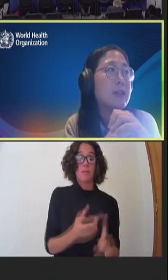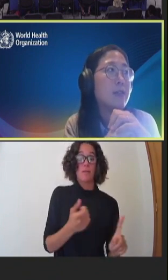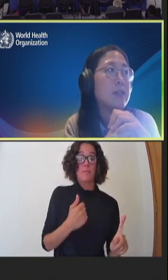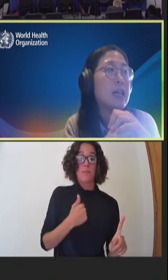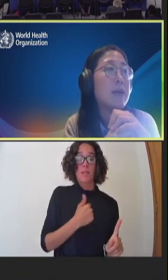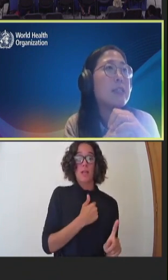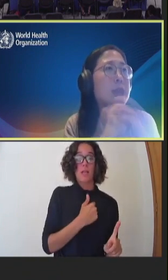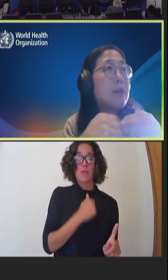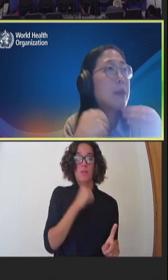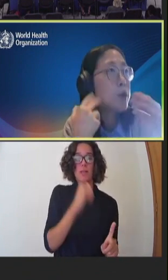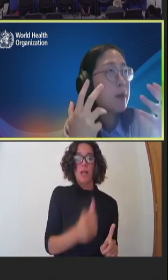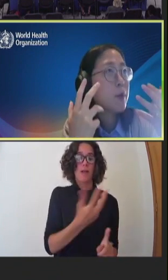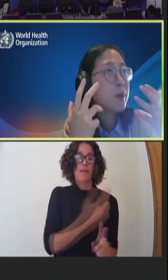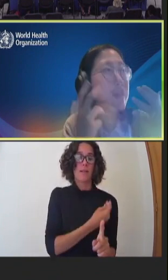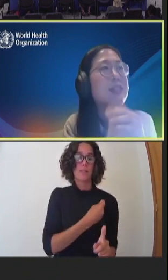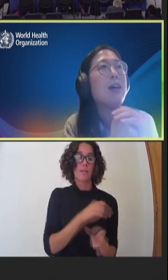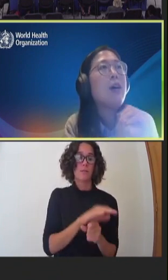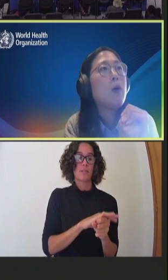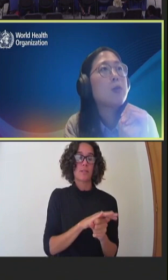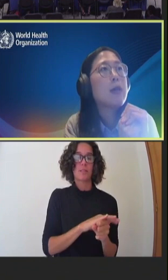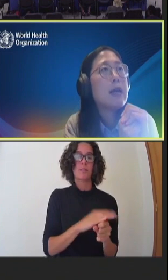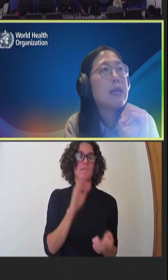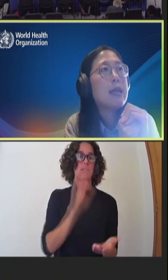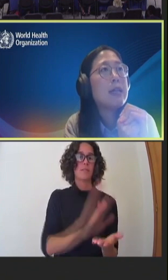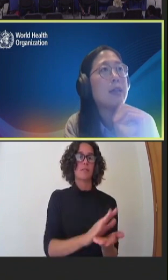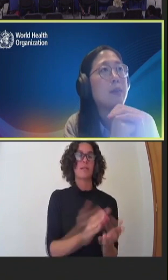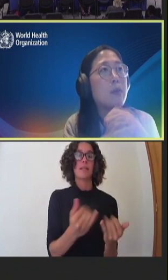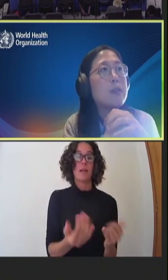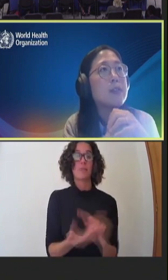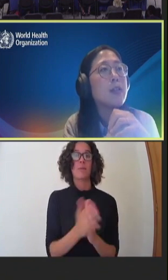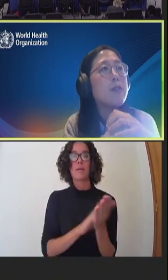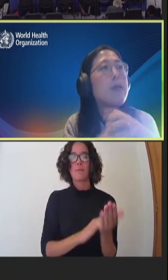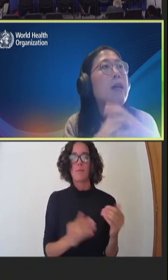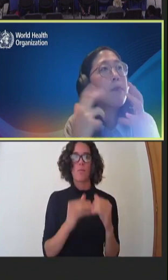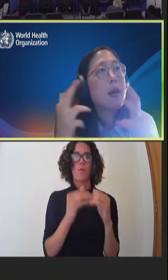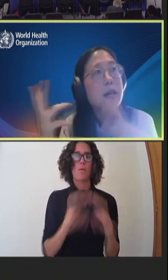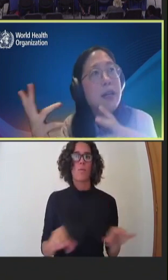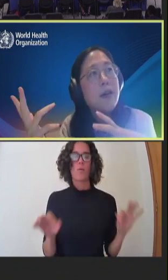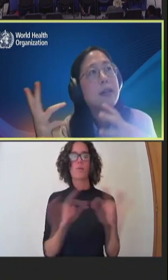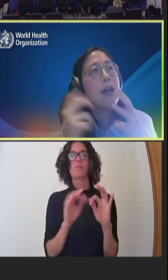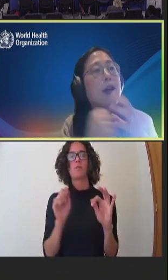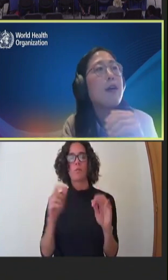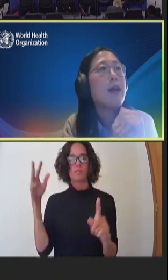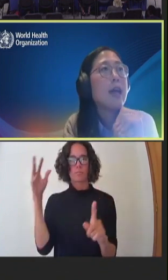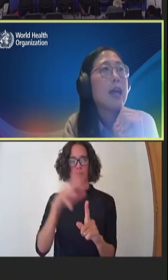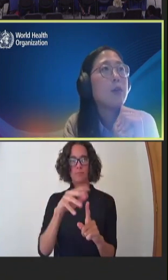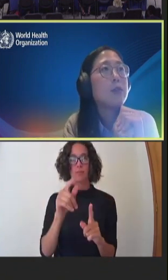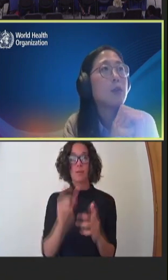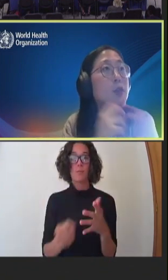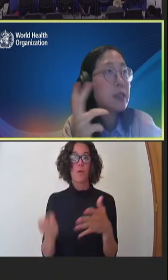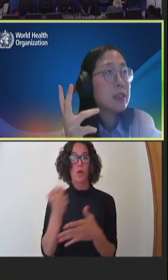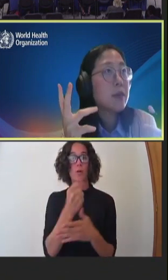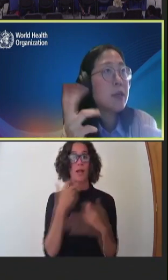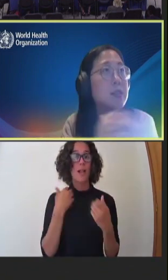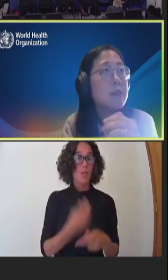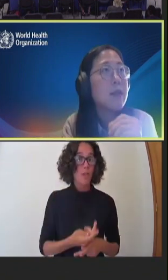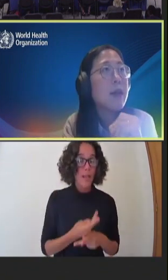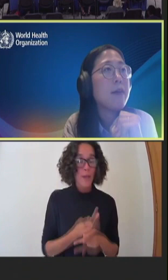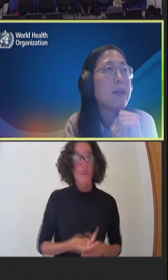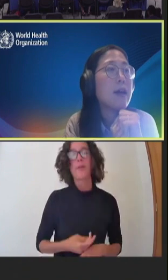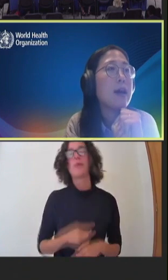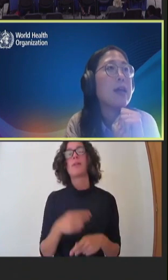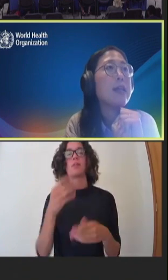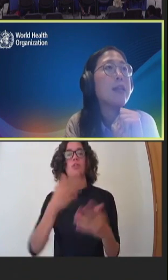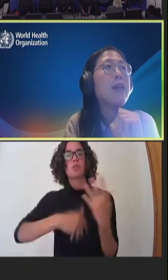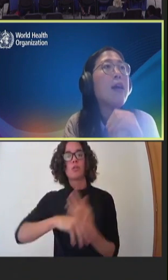has increased over time, is becoming more important, also highlighting the importance of primary healthcare and also social determinants of the